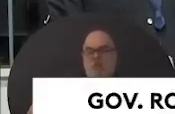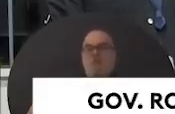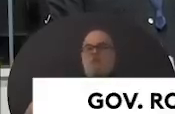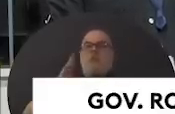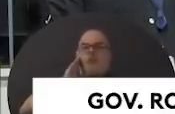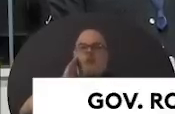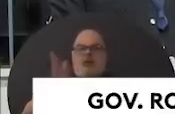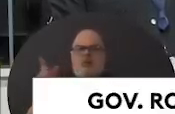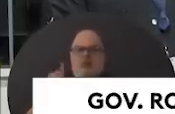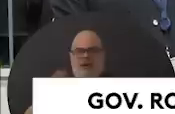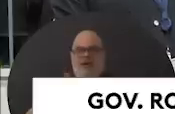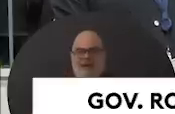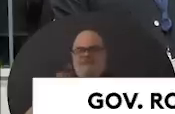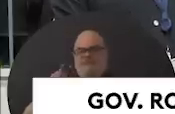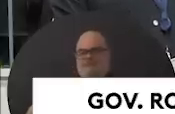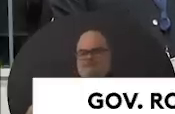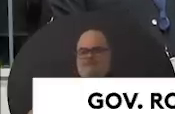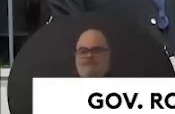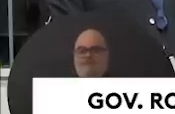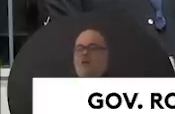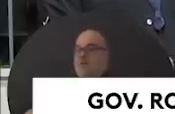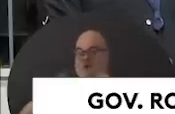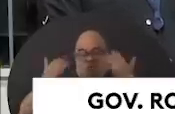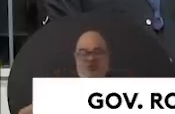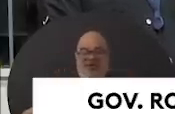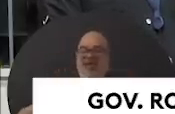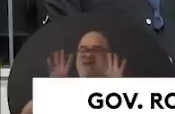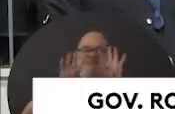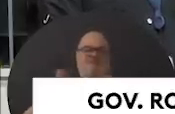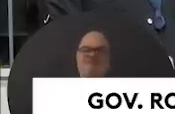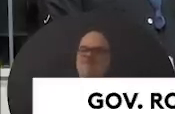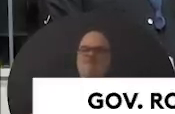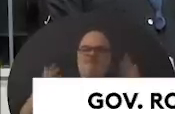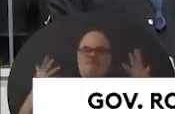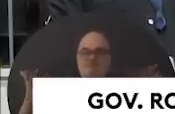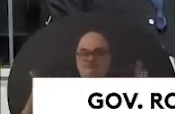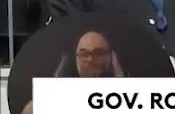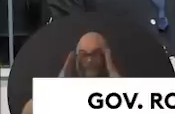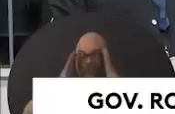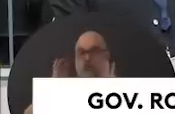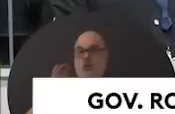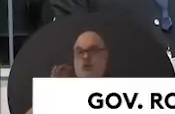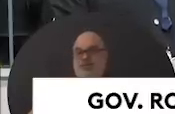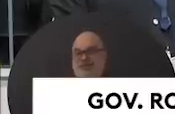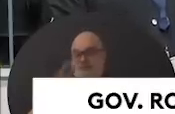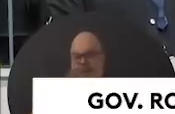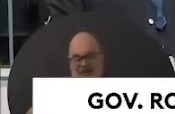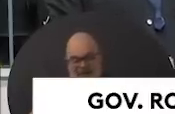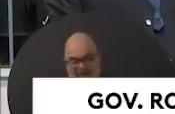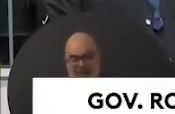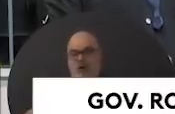it really is important to stress the degree of uncertainty that still exists. And so anybody from Tampa Bay all the way to Escambia